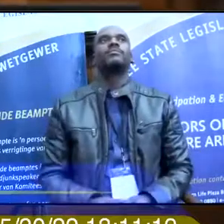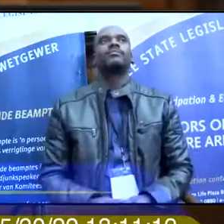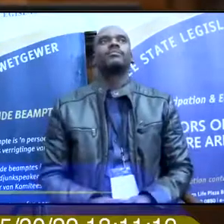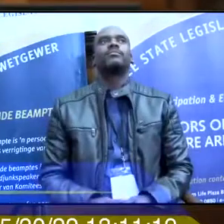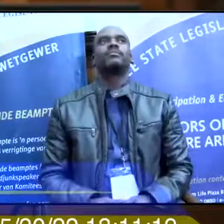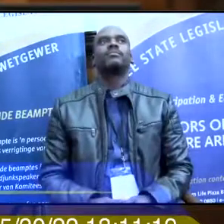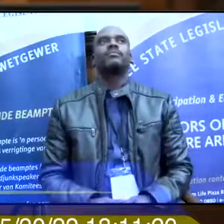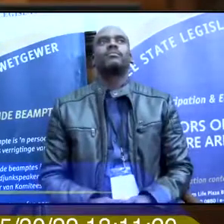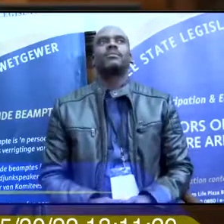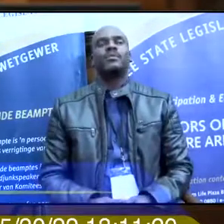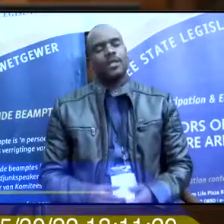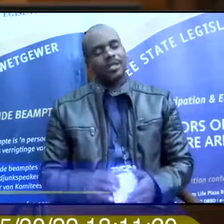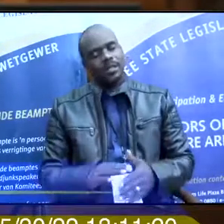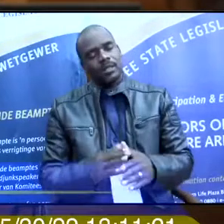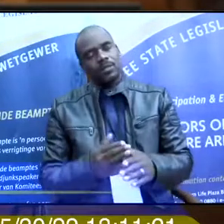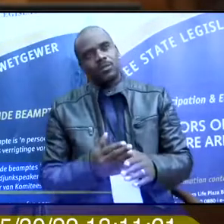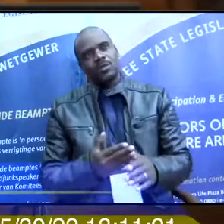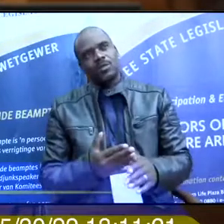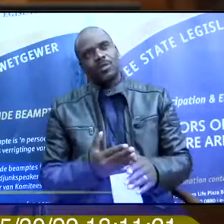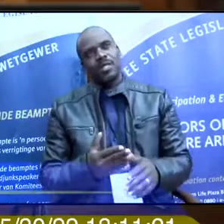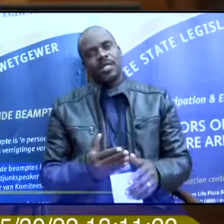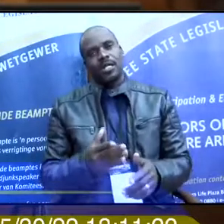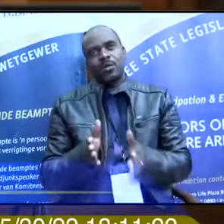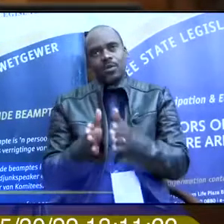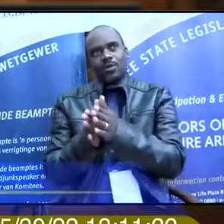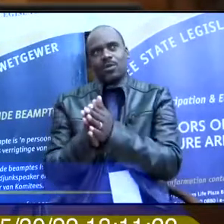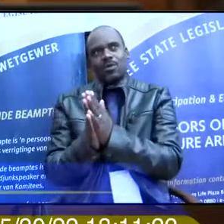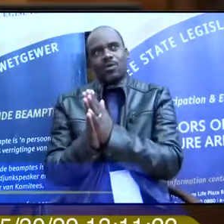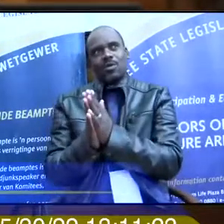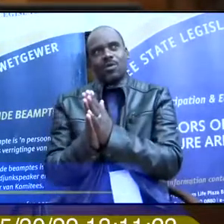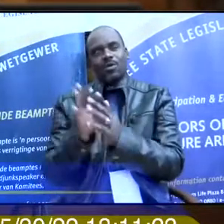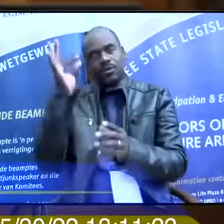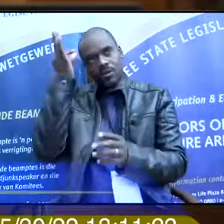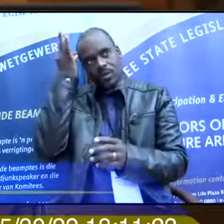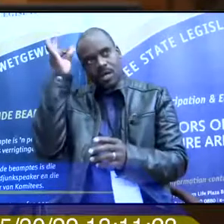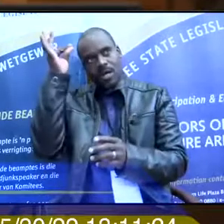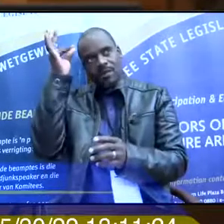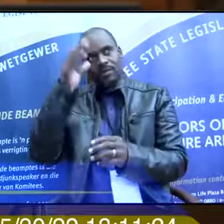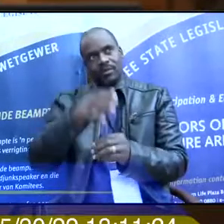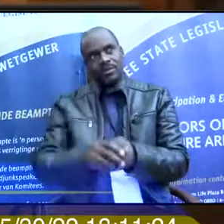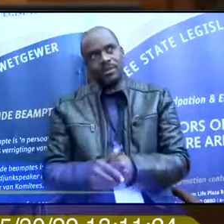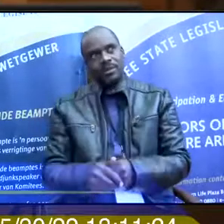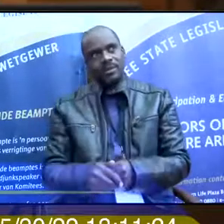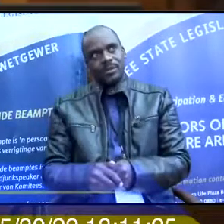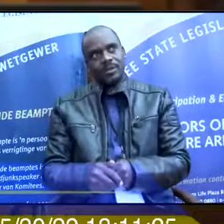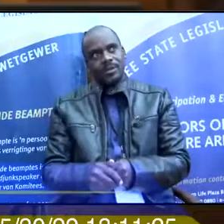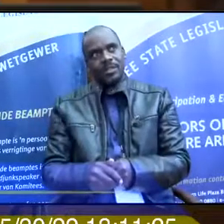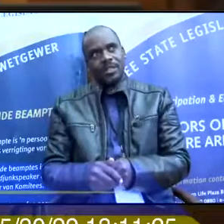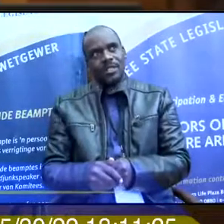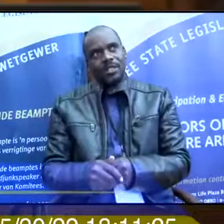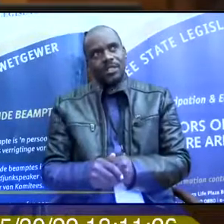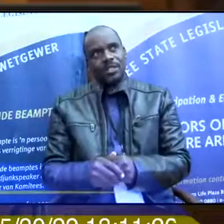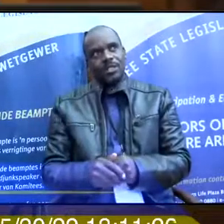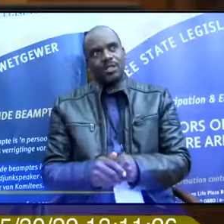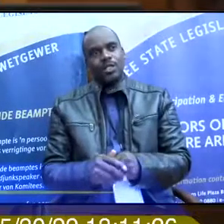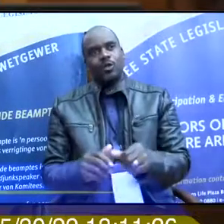what we saw during corvette is that vaccination was procured outside the continent